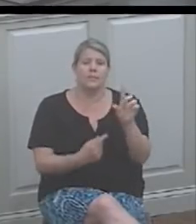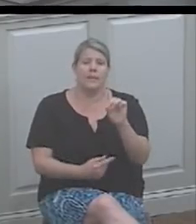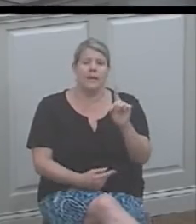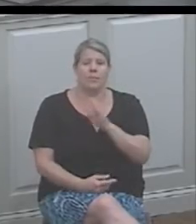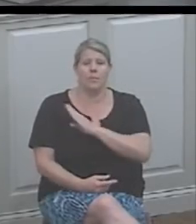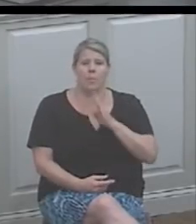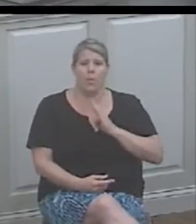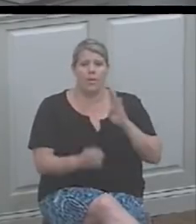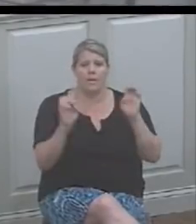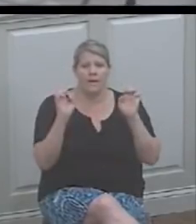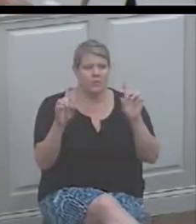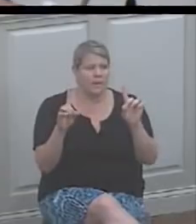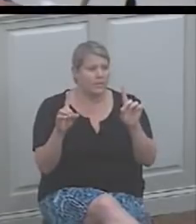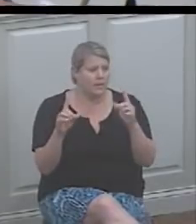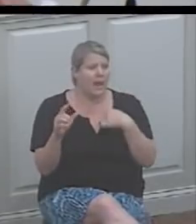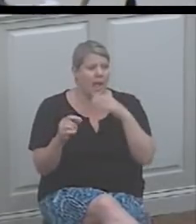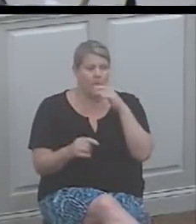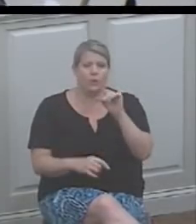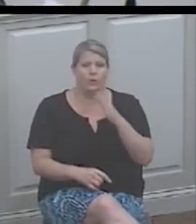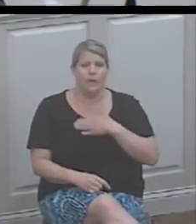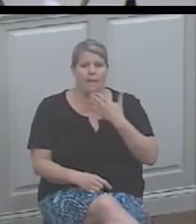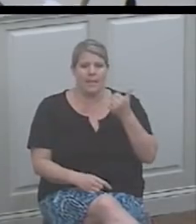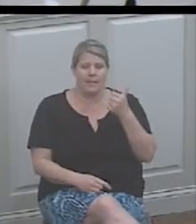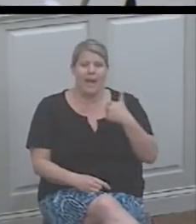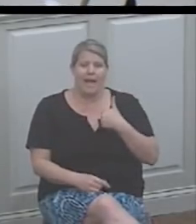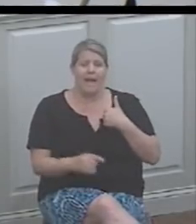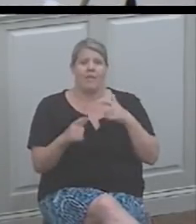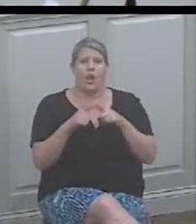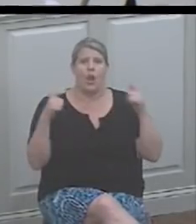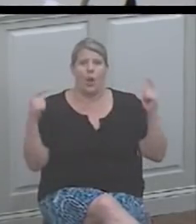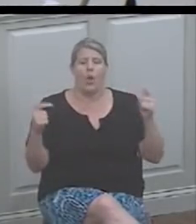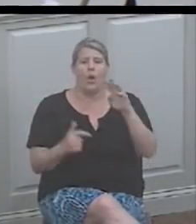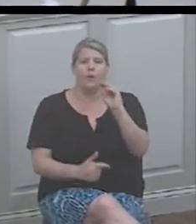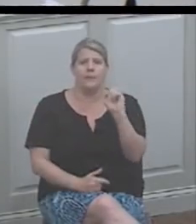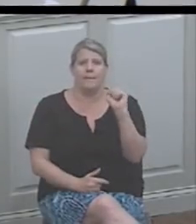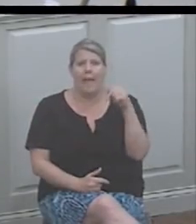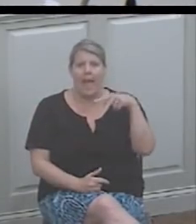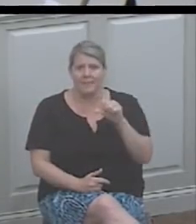quick. I'll do my best. I have very large maps here that might make this.